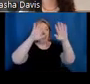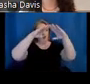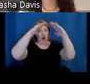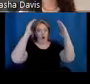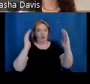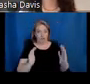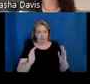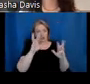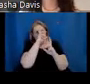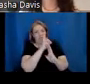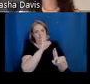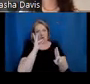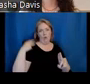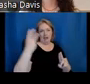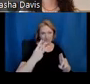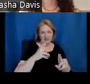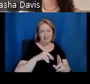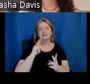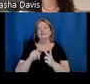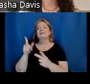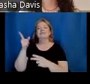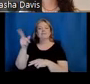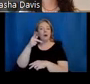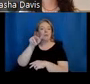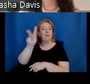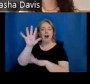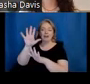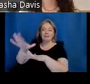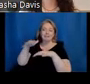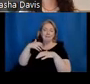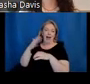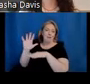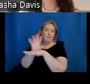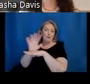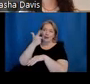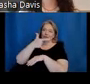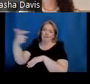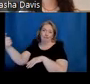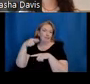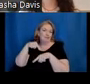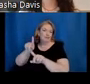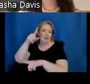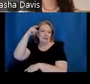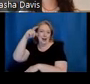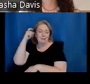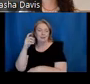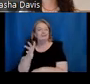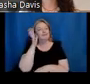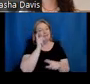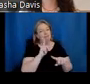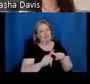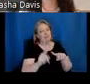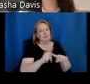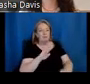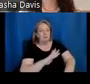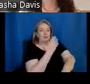free movie on the park's lawn in summer. Listen to the frequent impromptu musical performances or the consistent